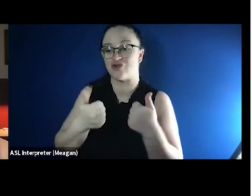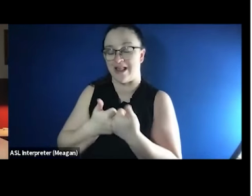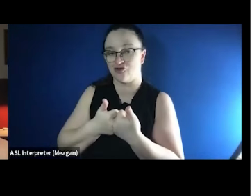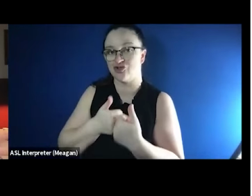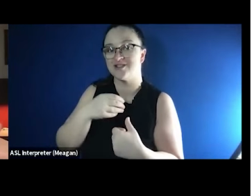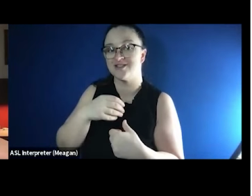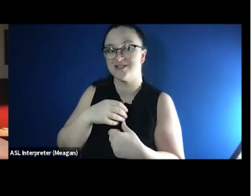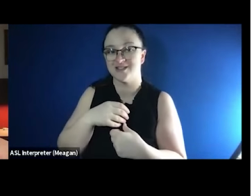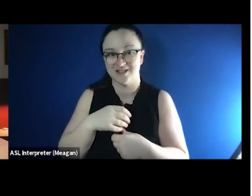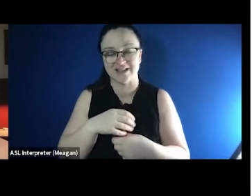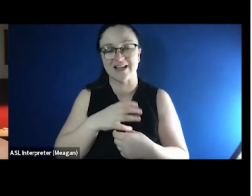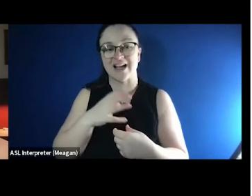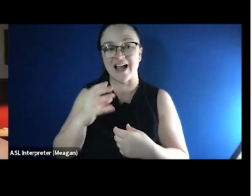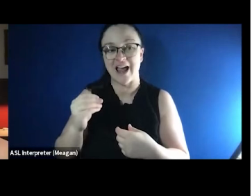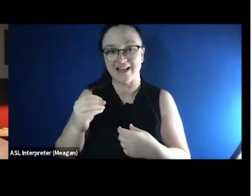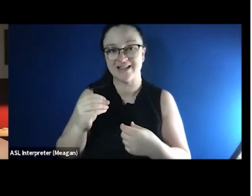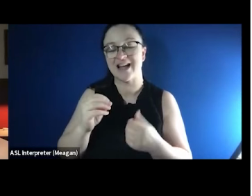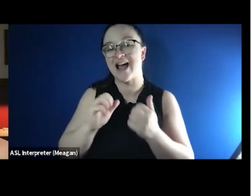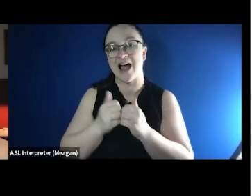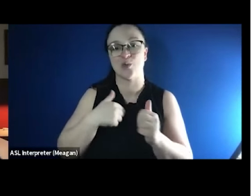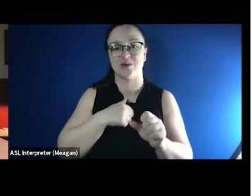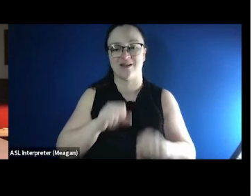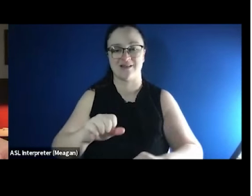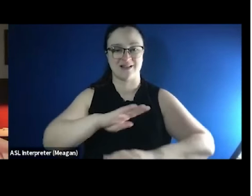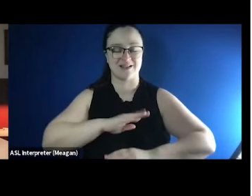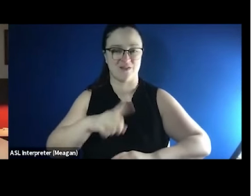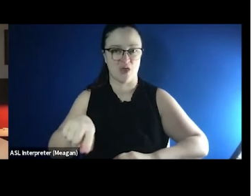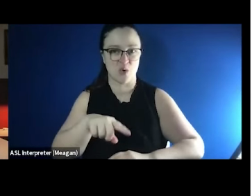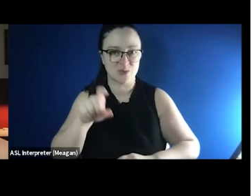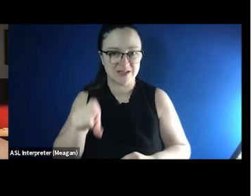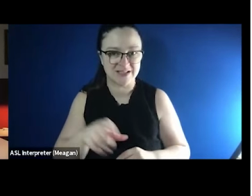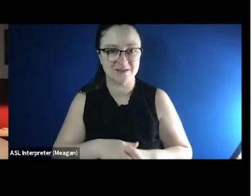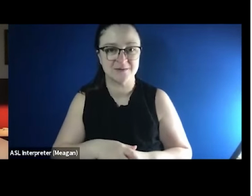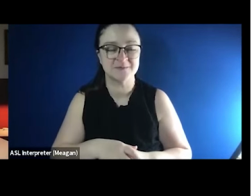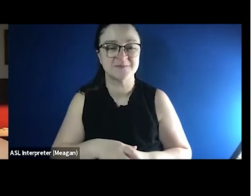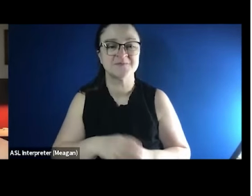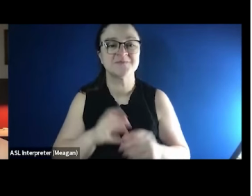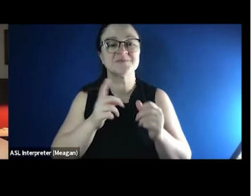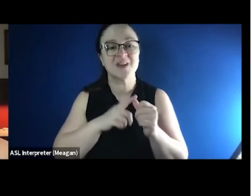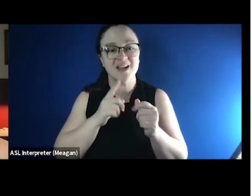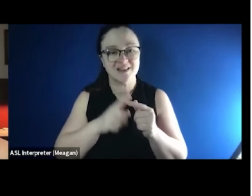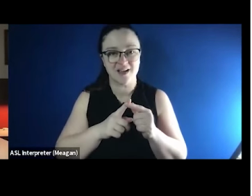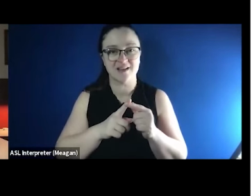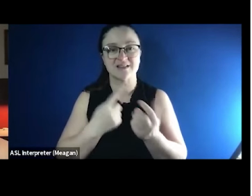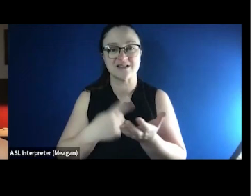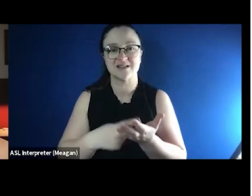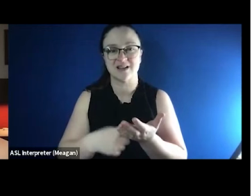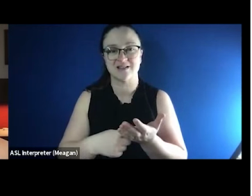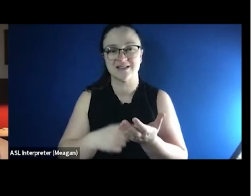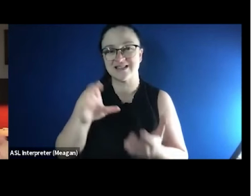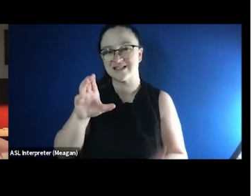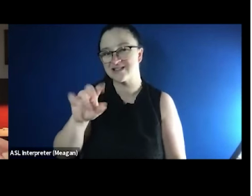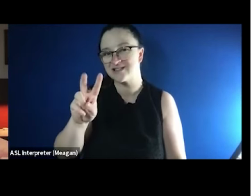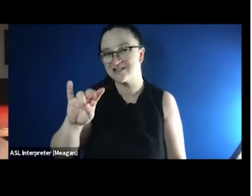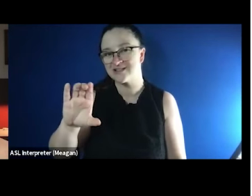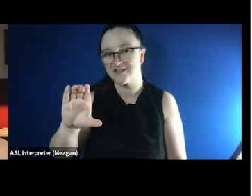population and related strategies to meet those needs. And then finally, spending a little bit of time on specific considerations related